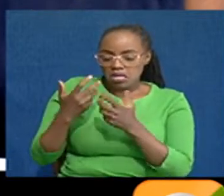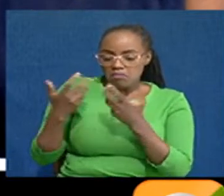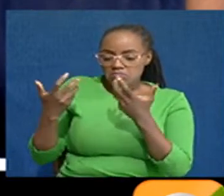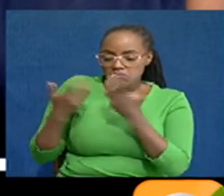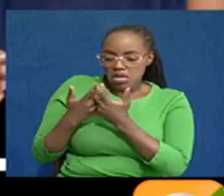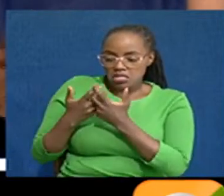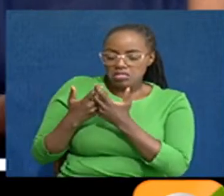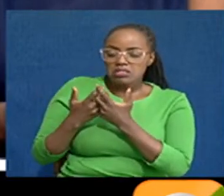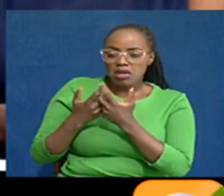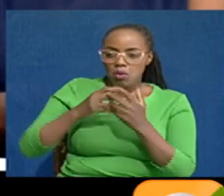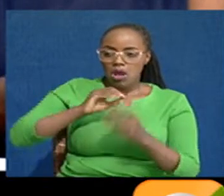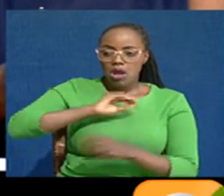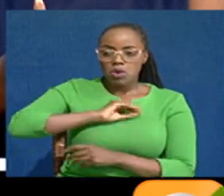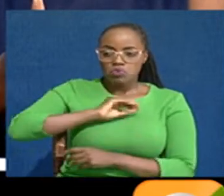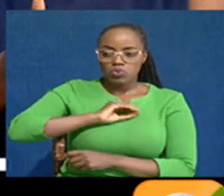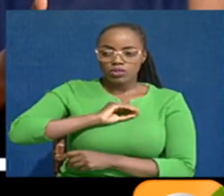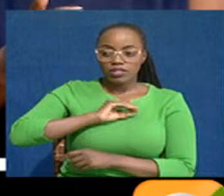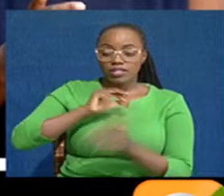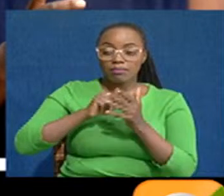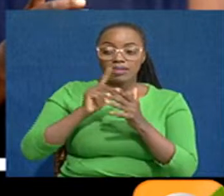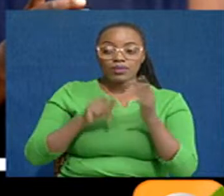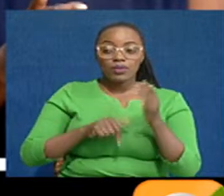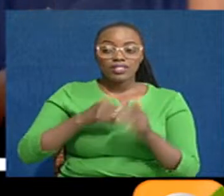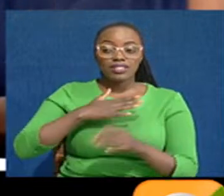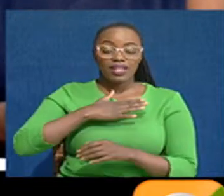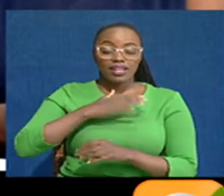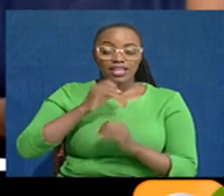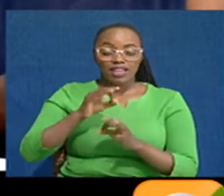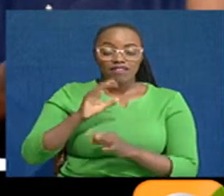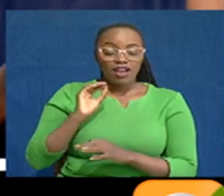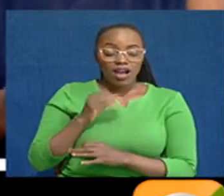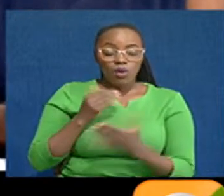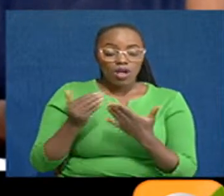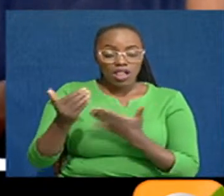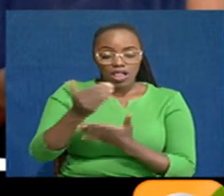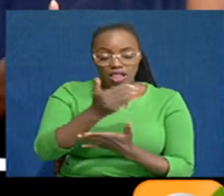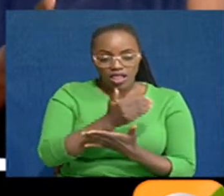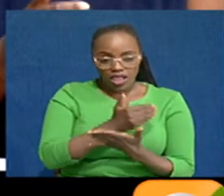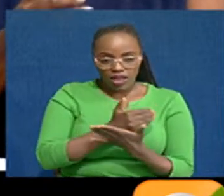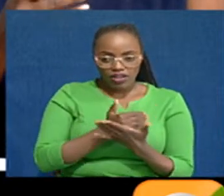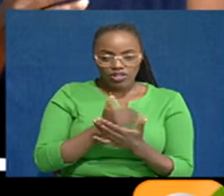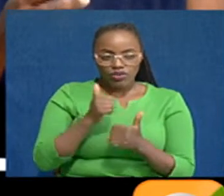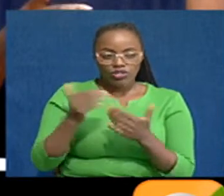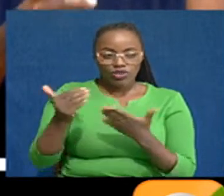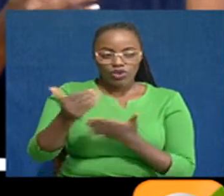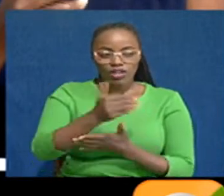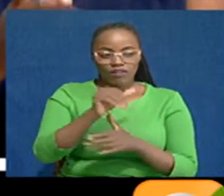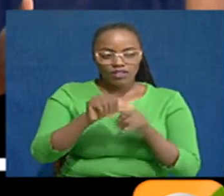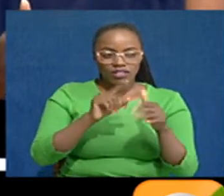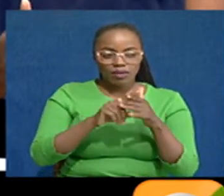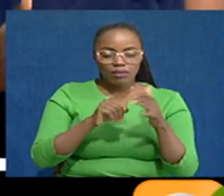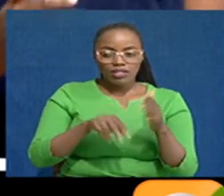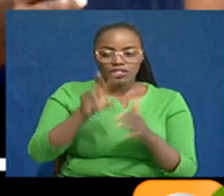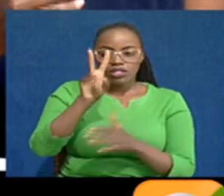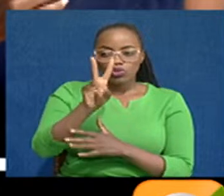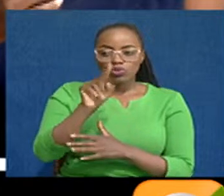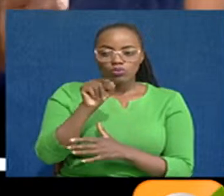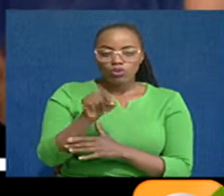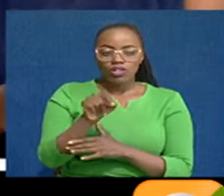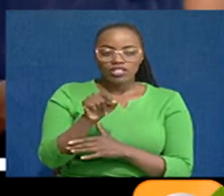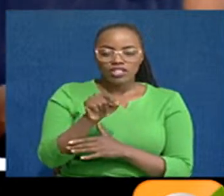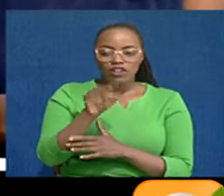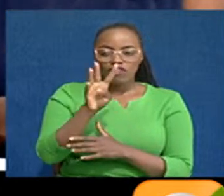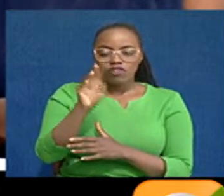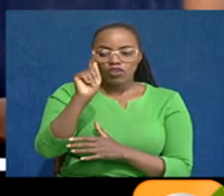cloth. If our revenues that we can collect is about